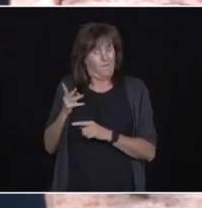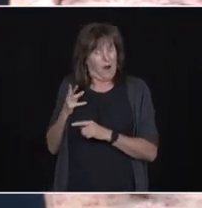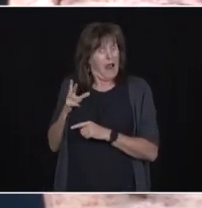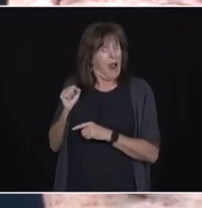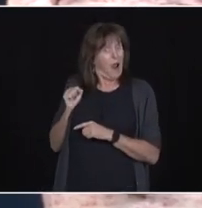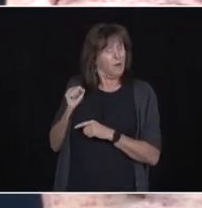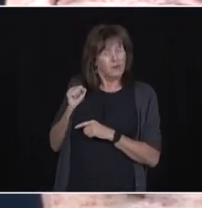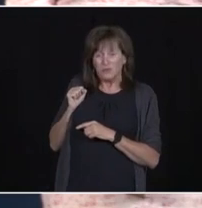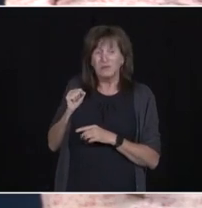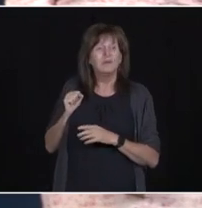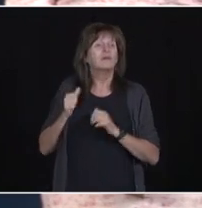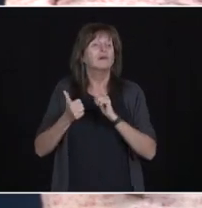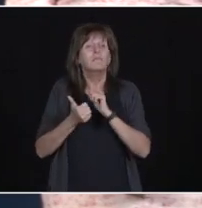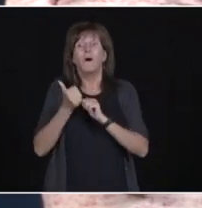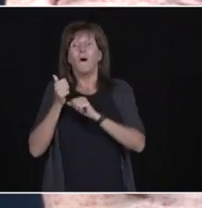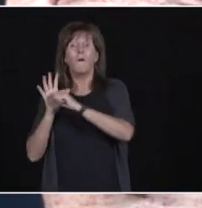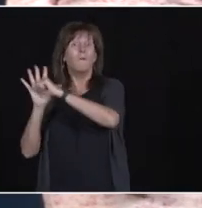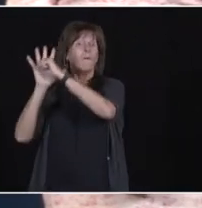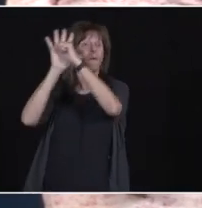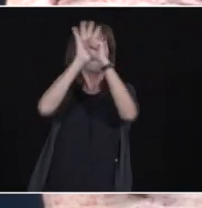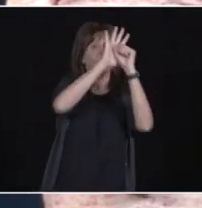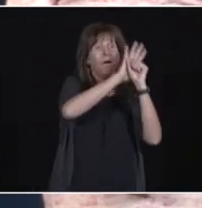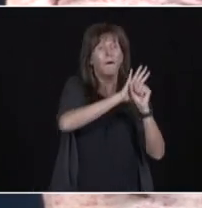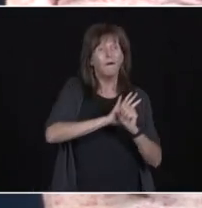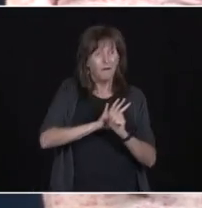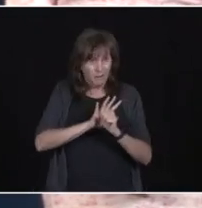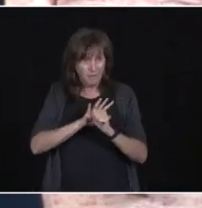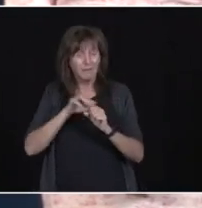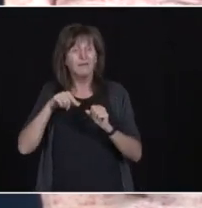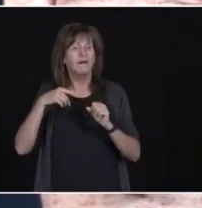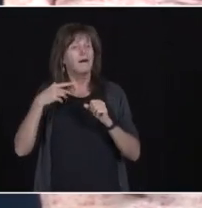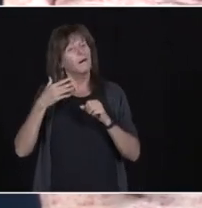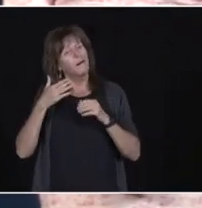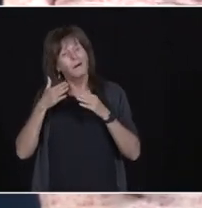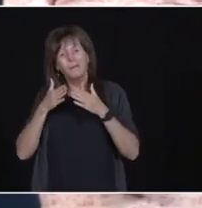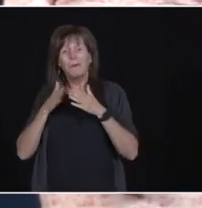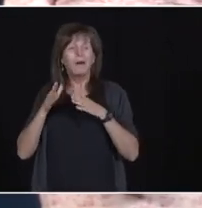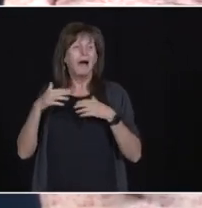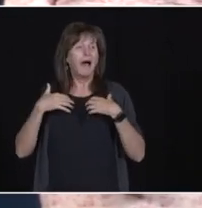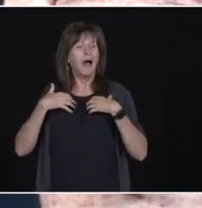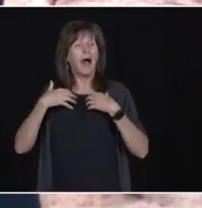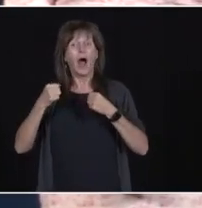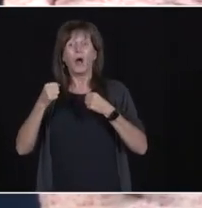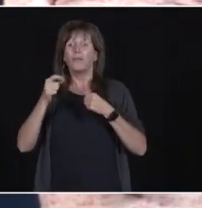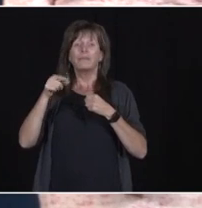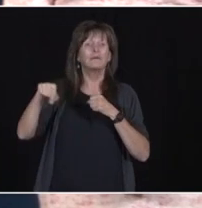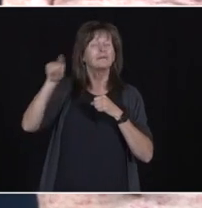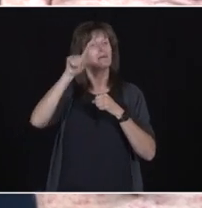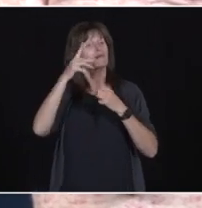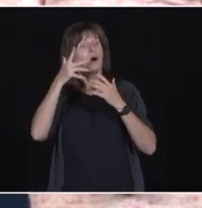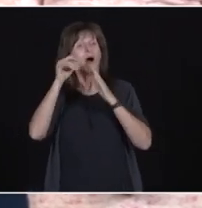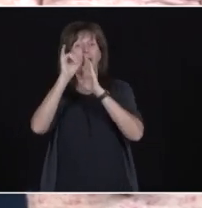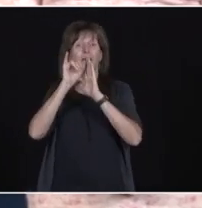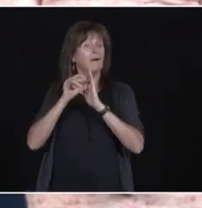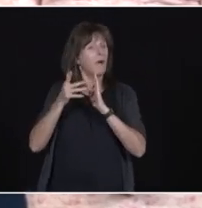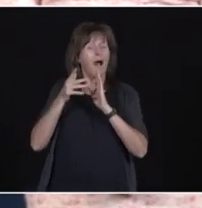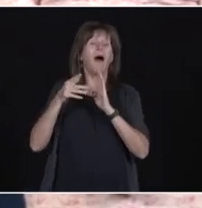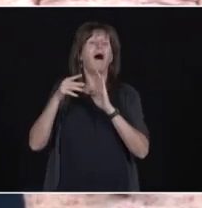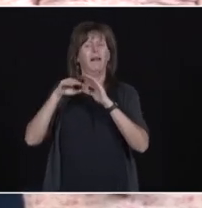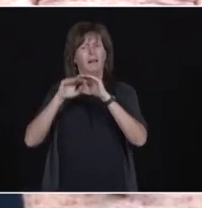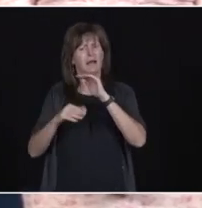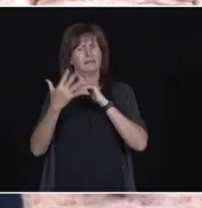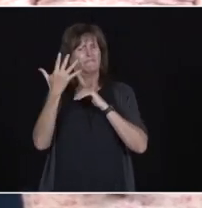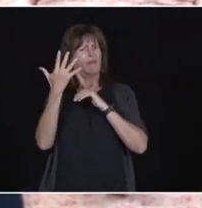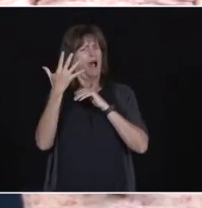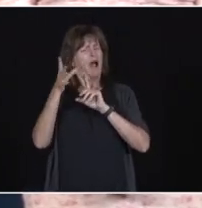less cases in their regions. After consulting with the Associate Chief Medical Officer of Health and local medical officers